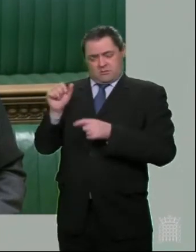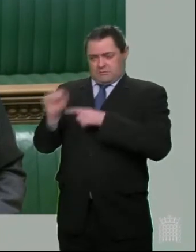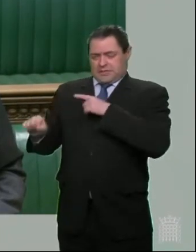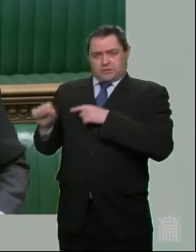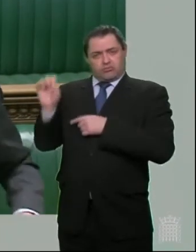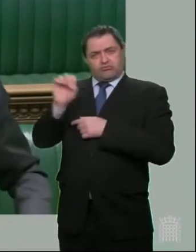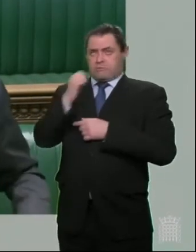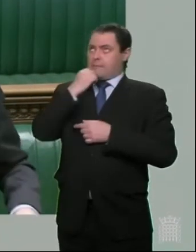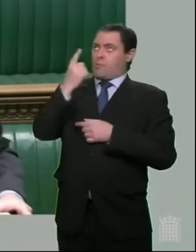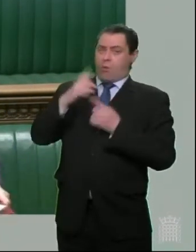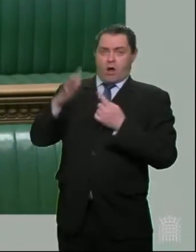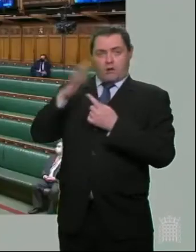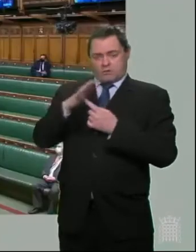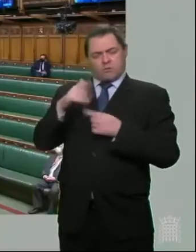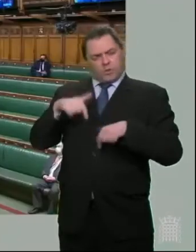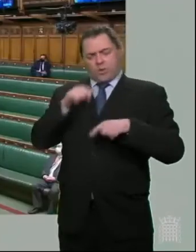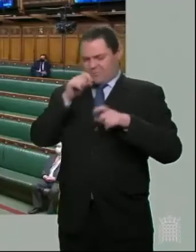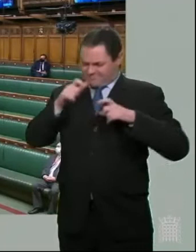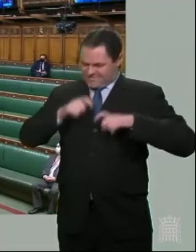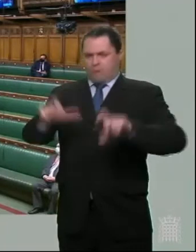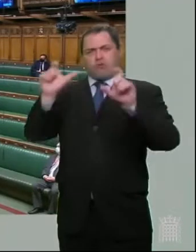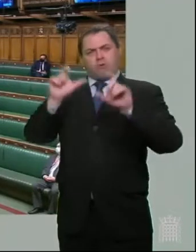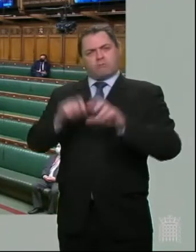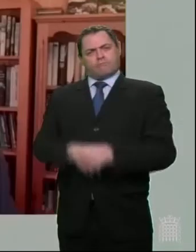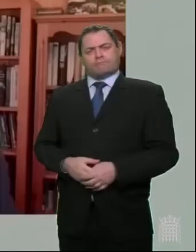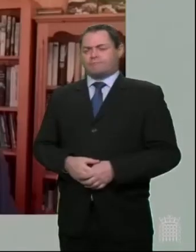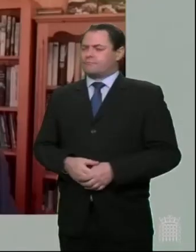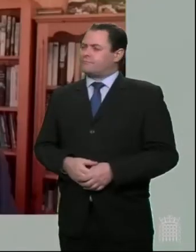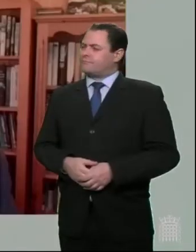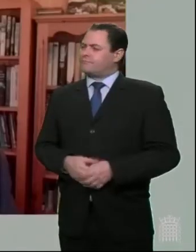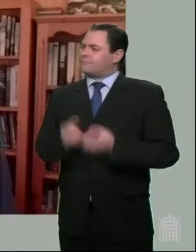doing and will do. Returning to Ian Blackford. Ian Blackford.